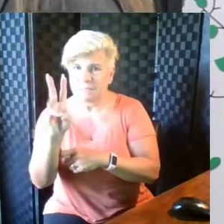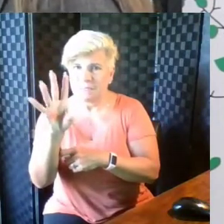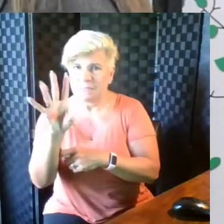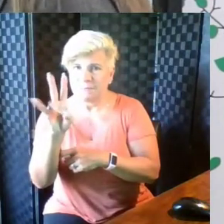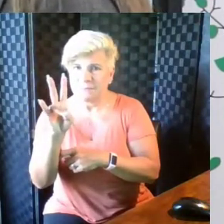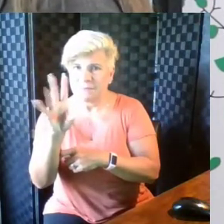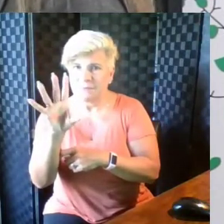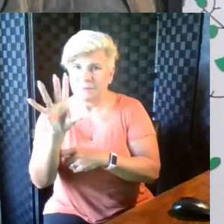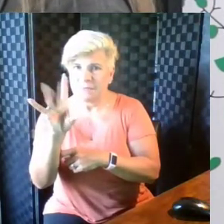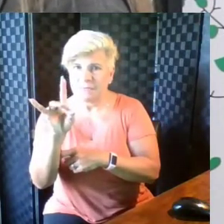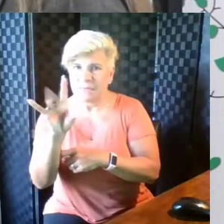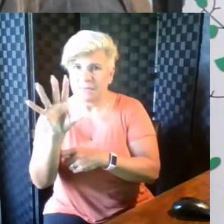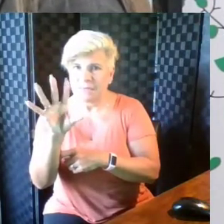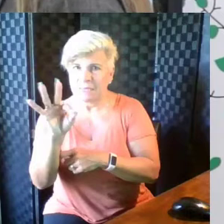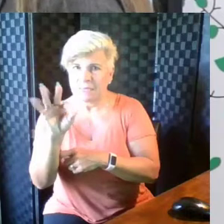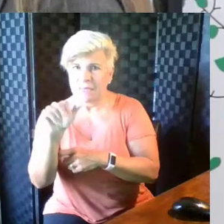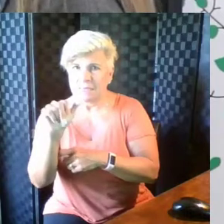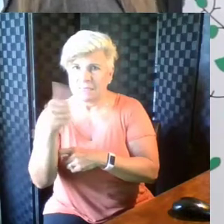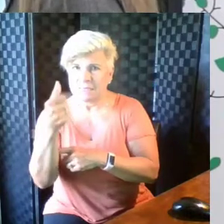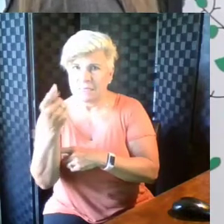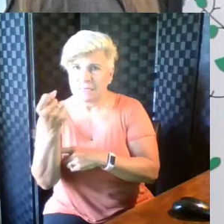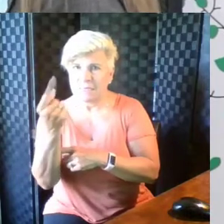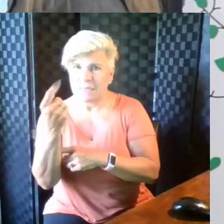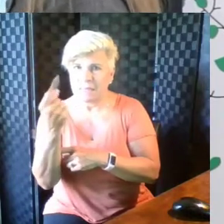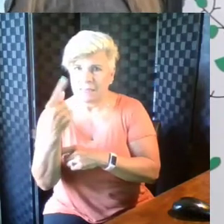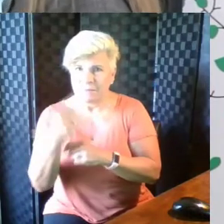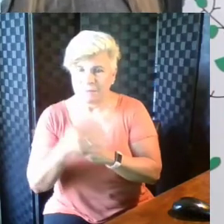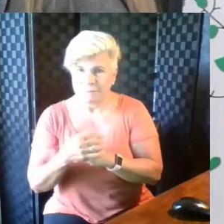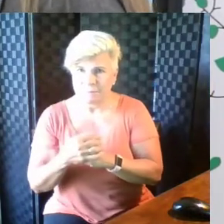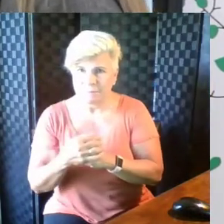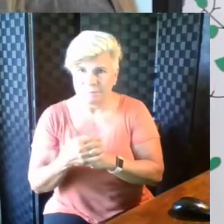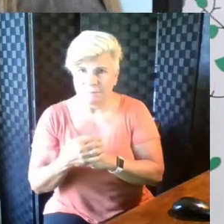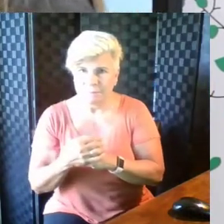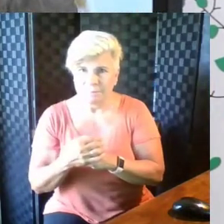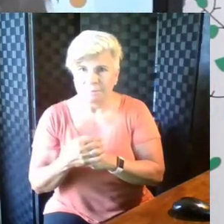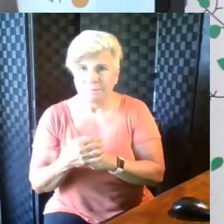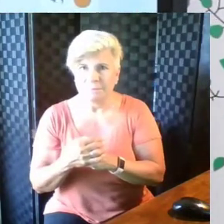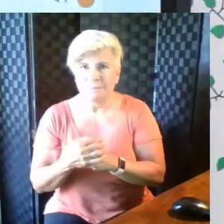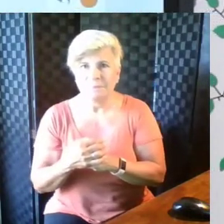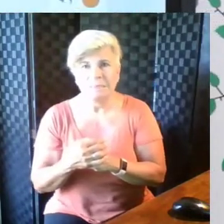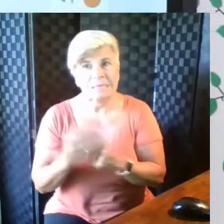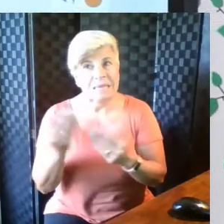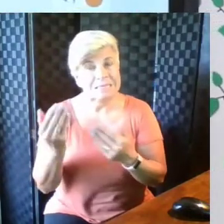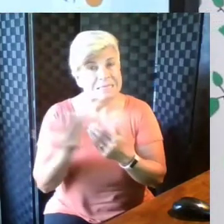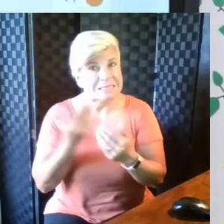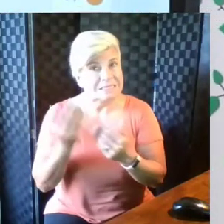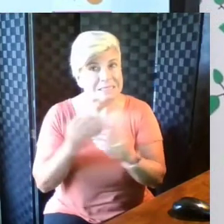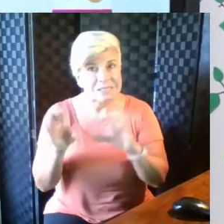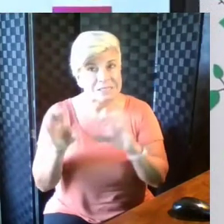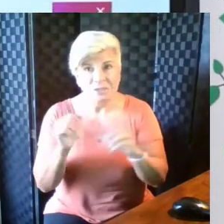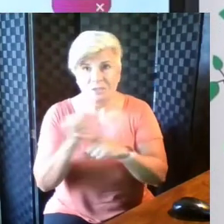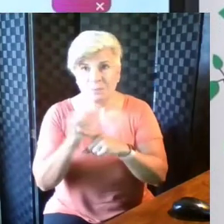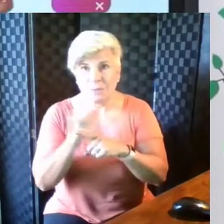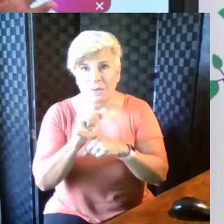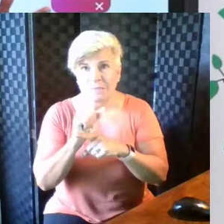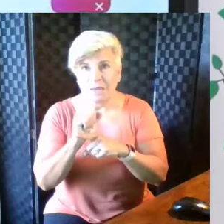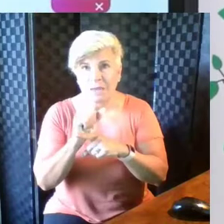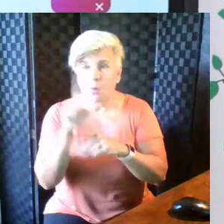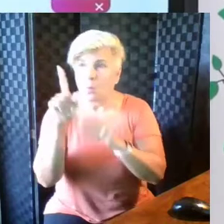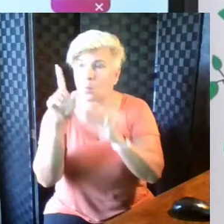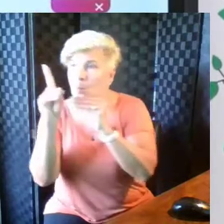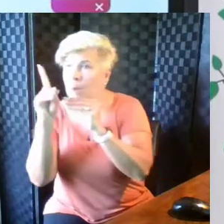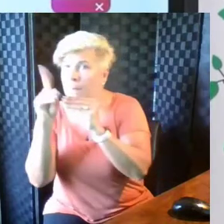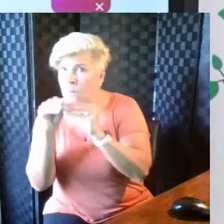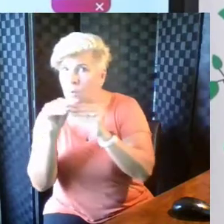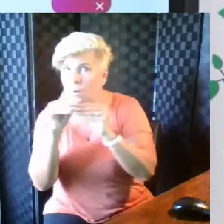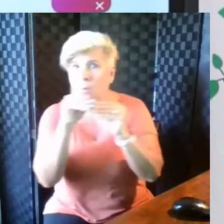5, 6, 7, 8, 9, 10, 11. Now the easiest thing to do when we're practicing just one more